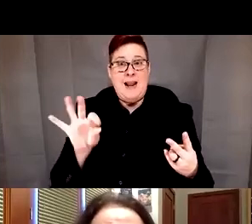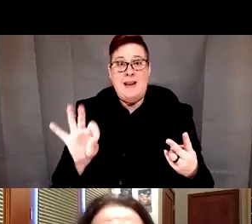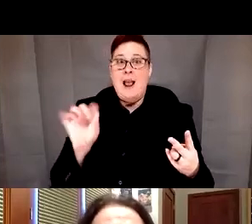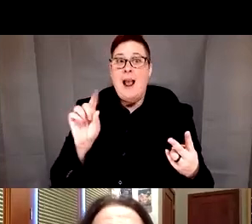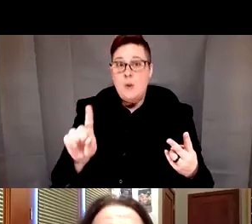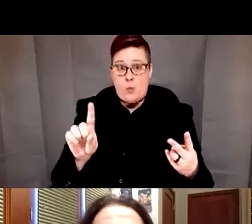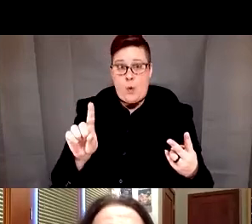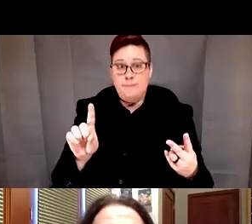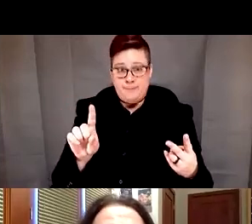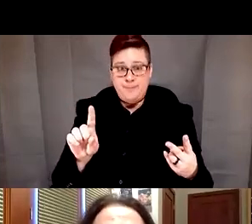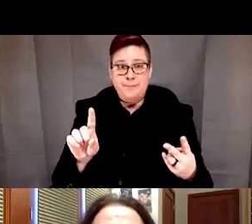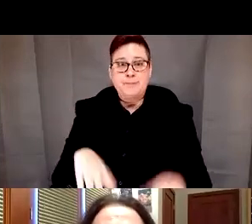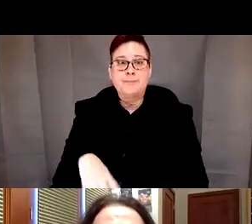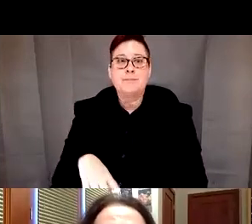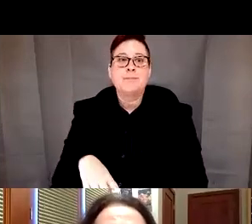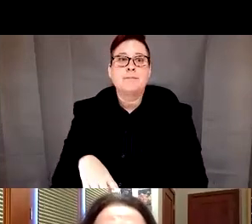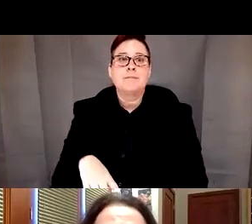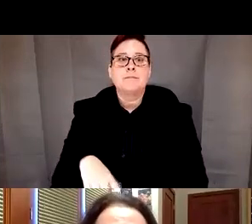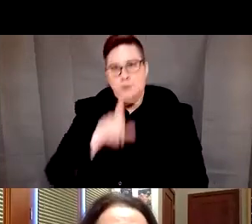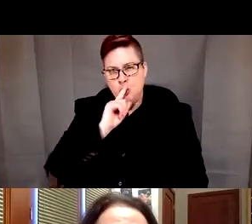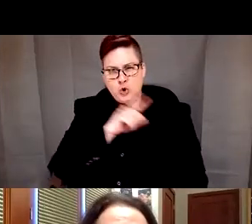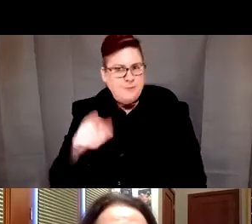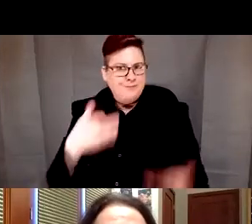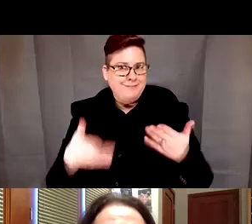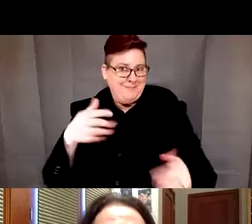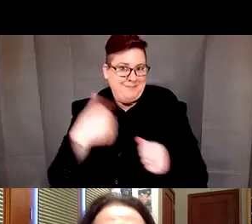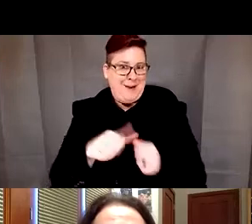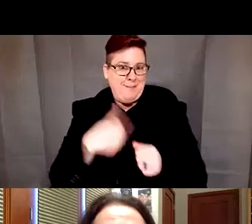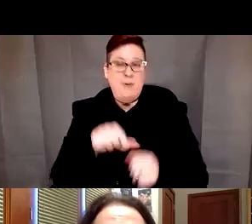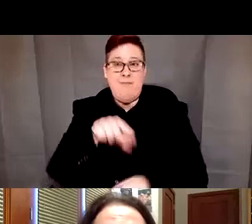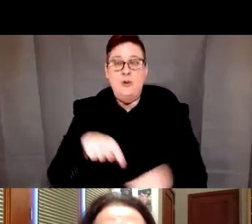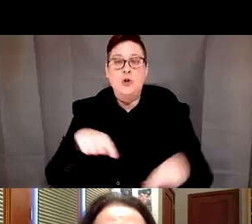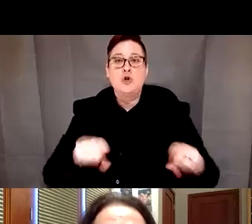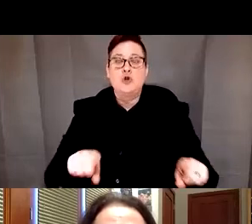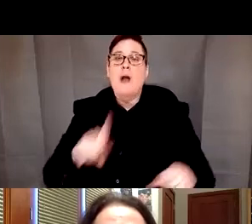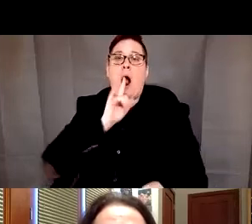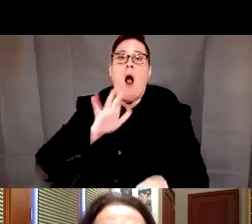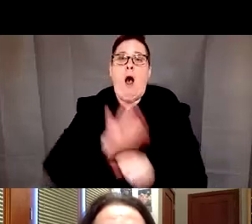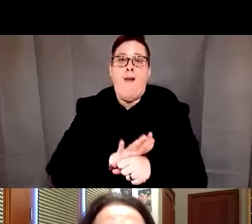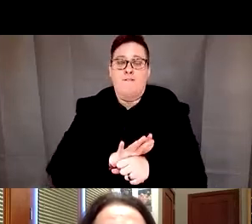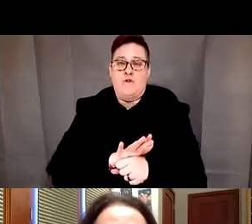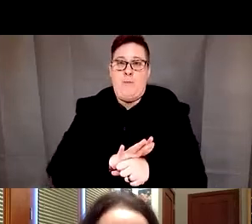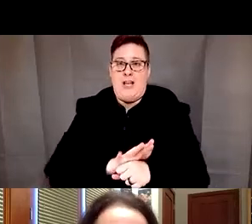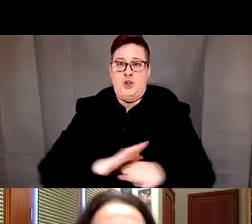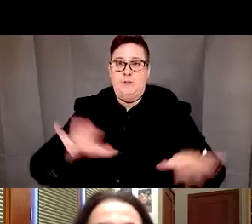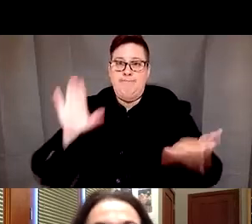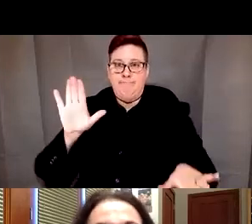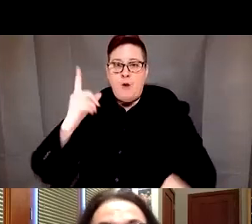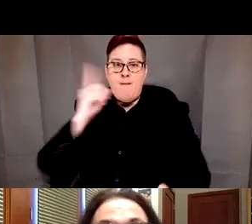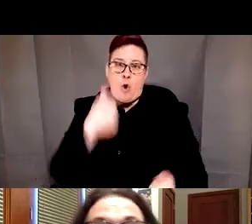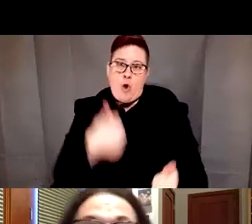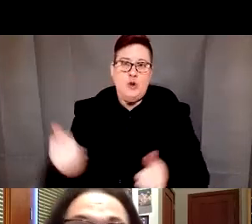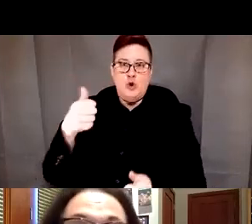1991. And I'm sure, as many people remember, this was during the confirmation hearing of Chief